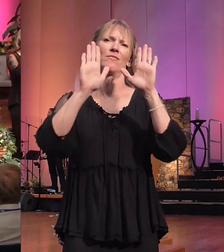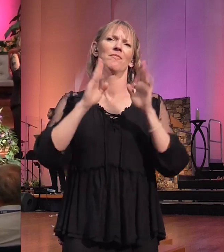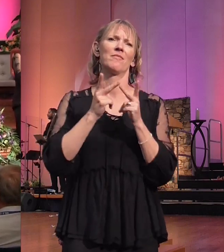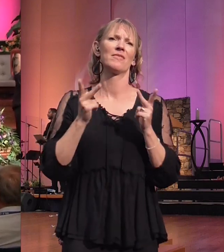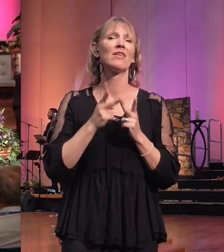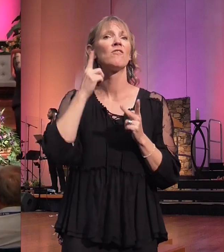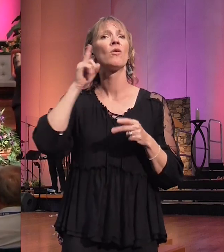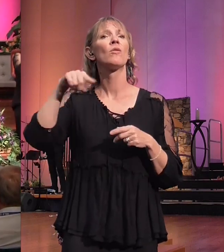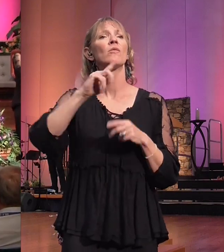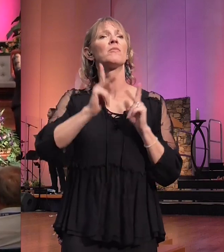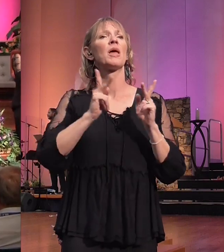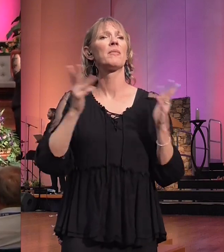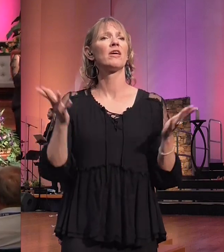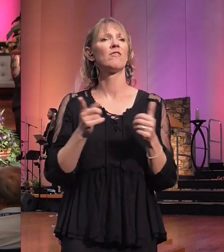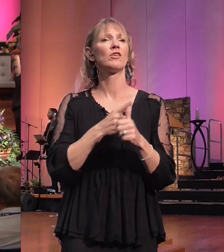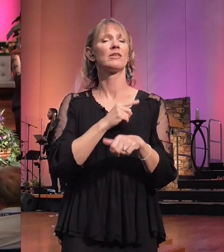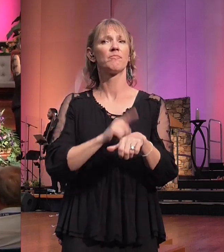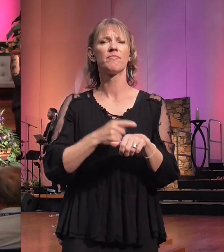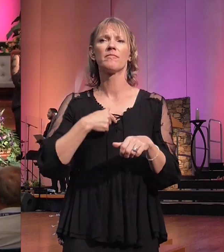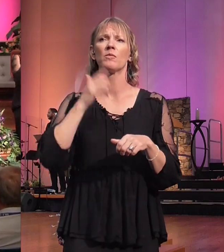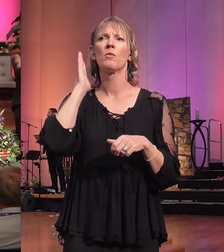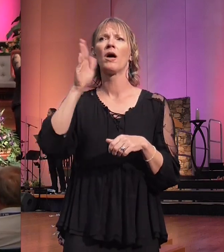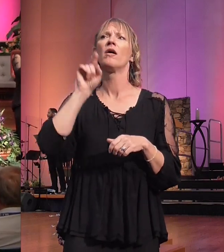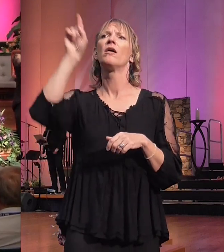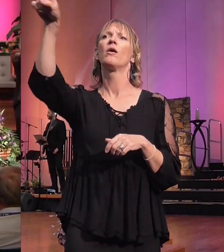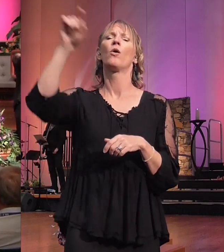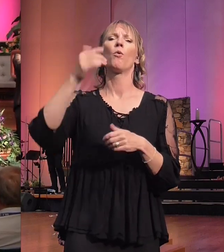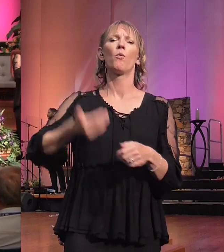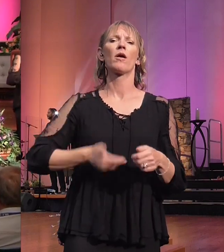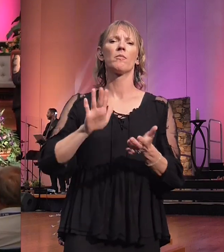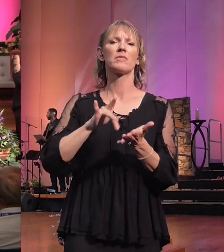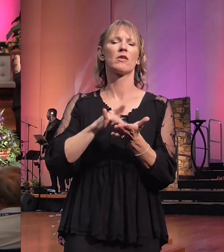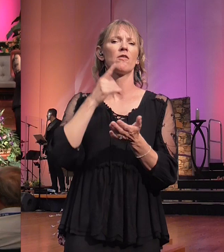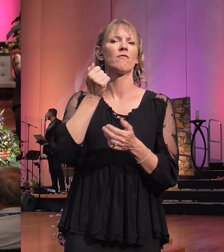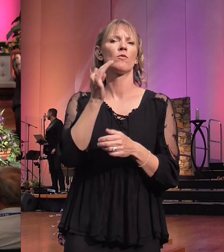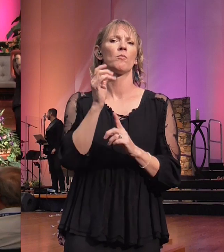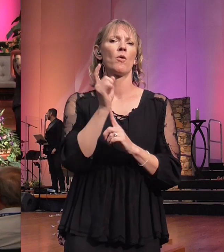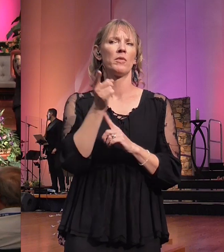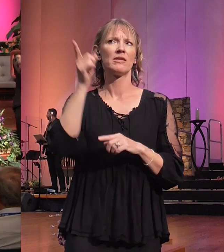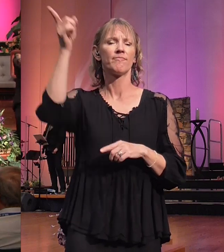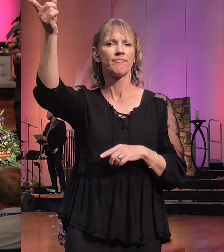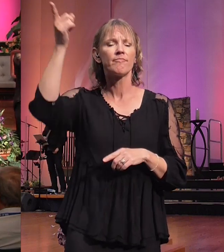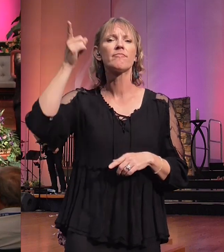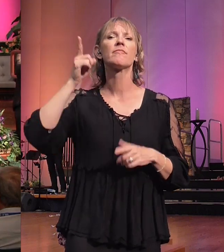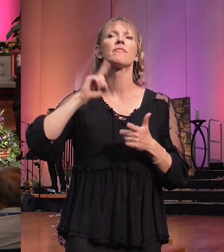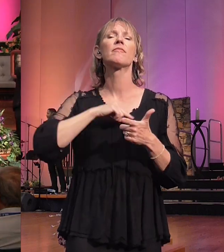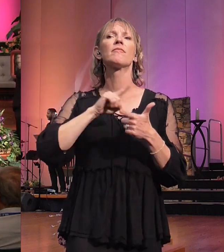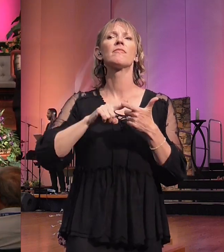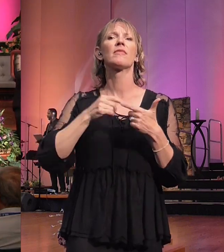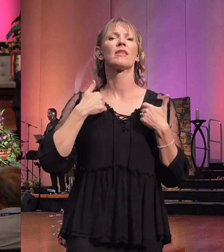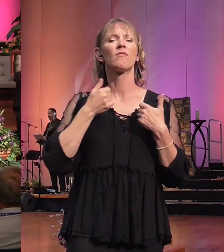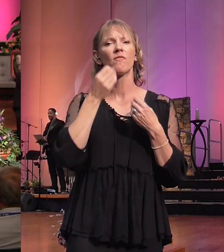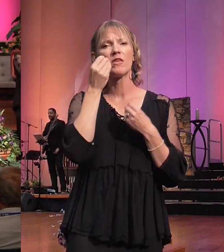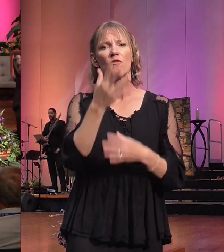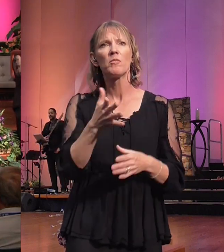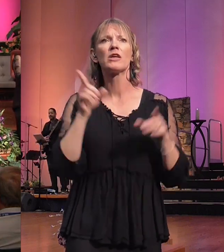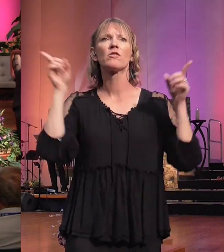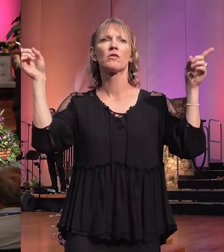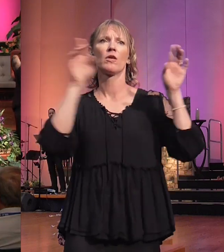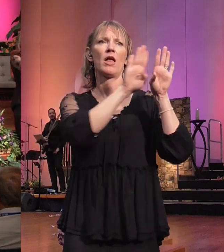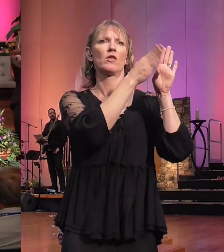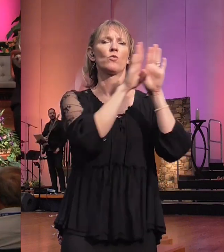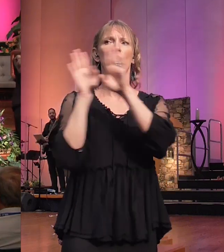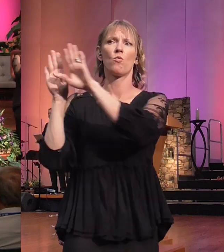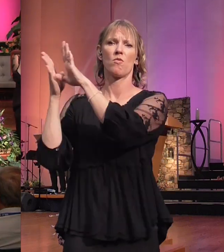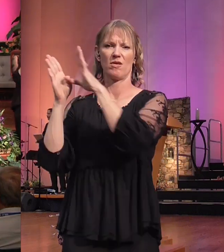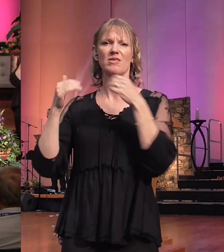for those first-timers, I'm going to be at the Welcome Center for a few moments out there, and then there's information at either door about